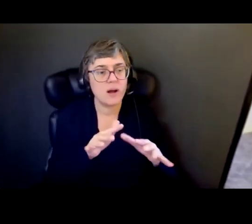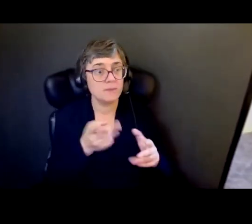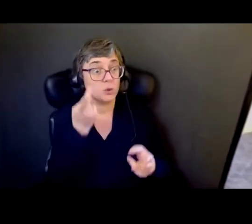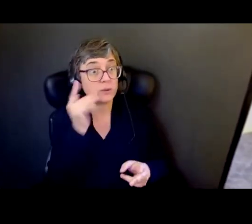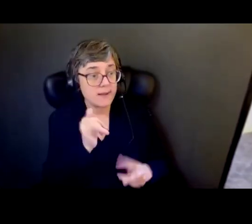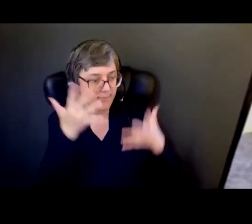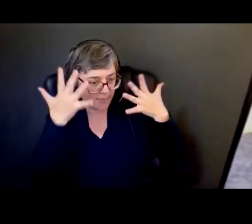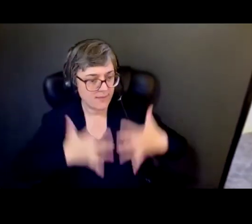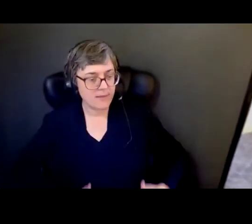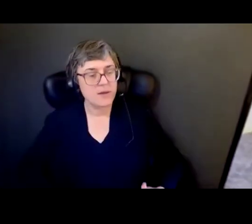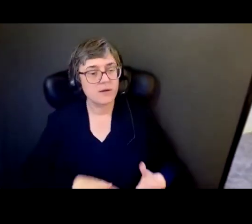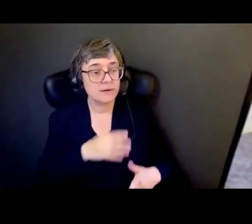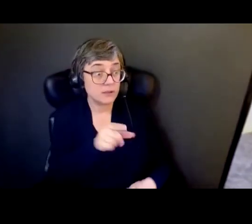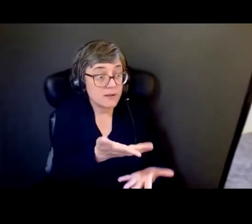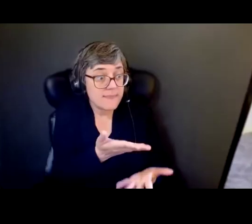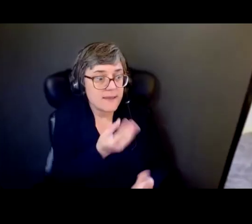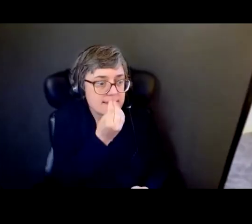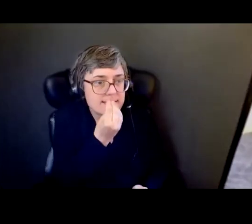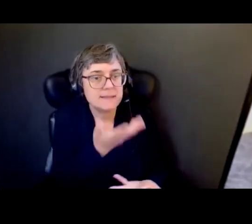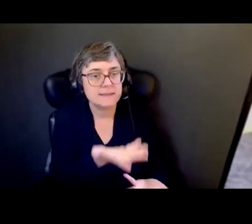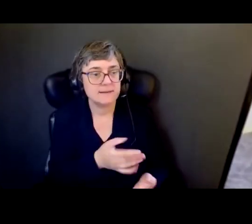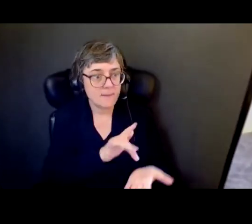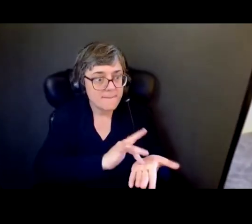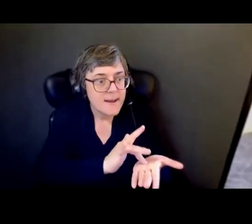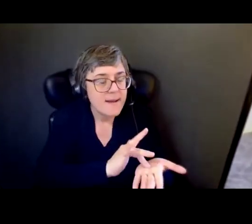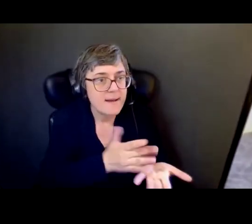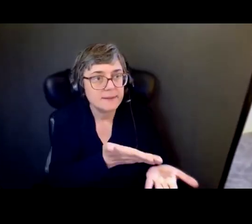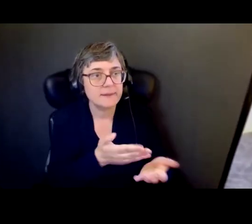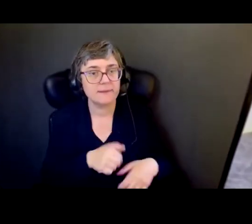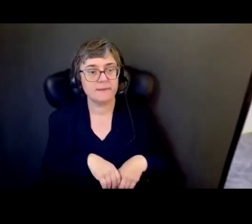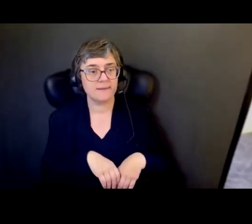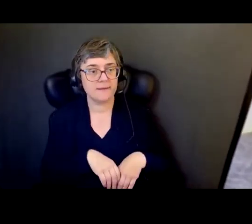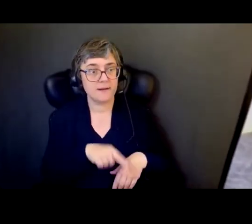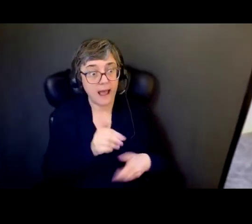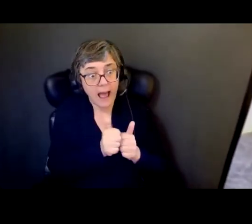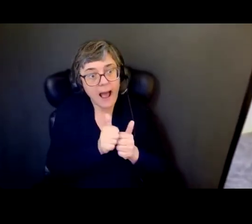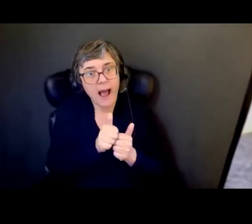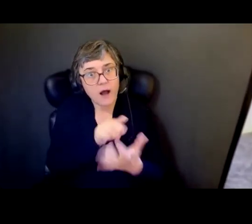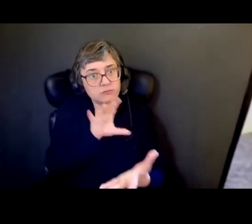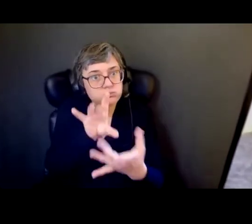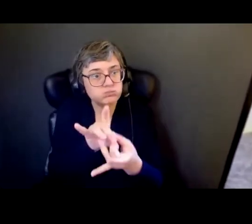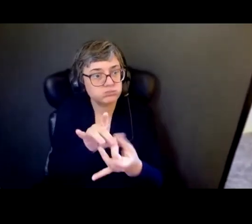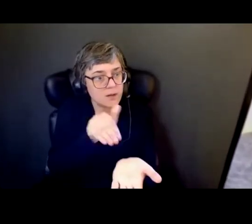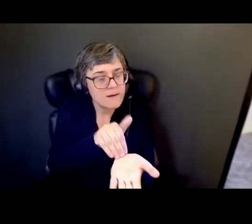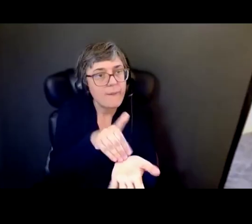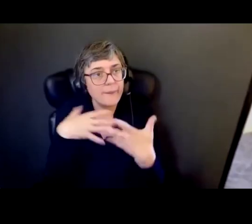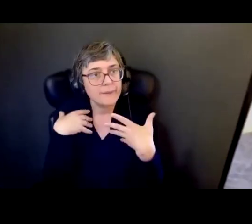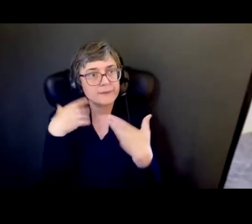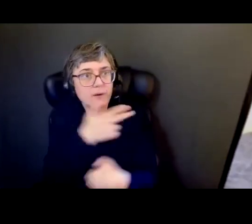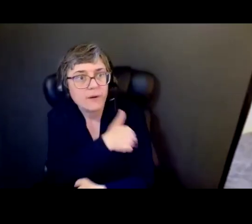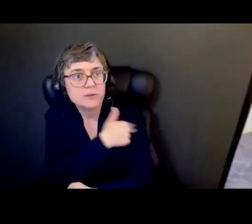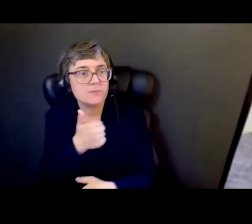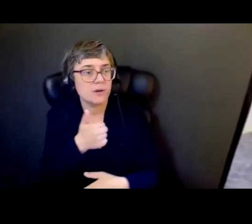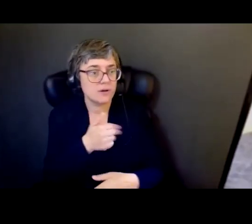appearance, diet, medication, access to health services, and access to the religious